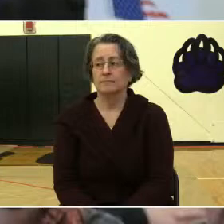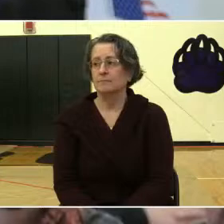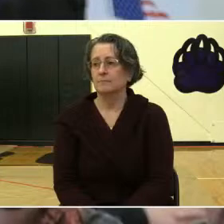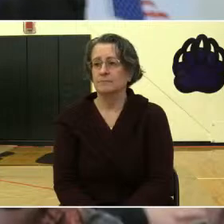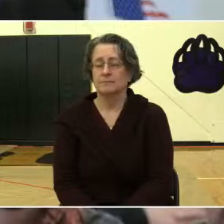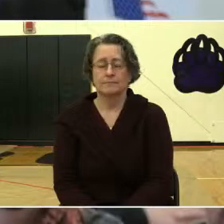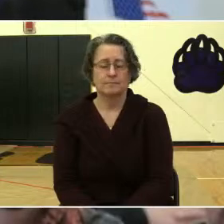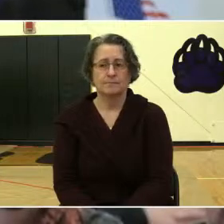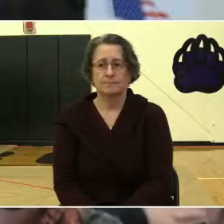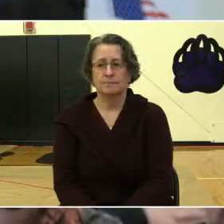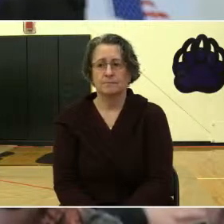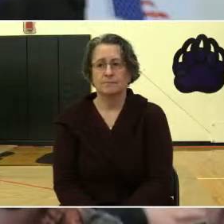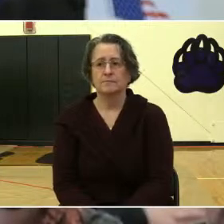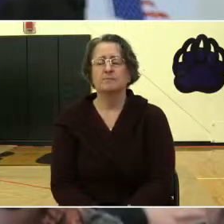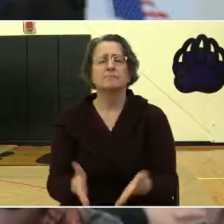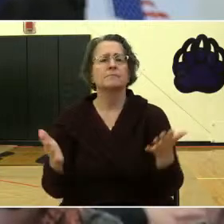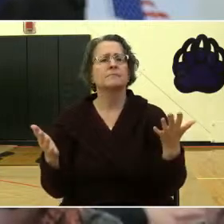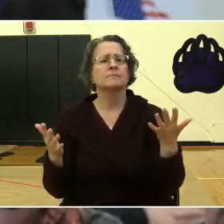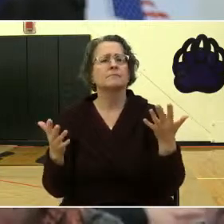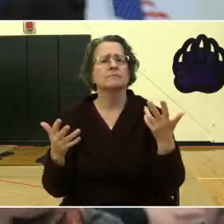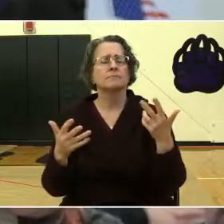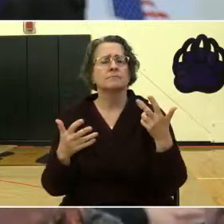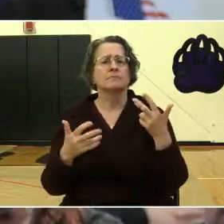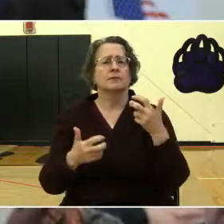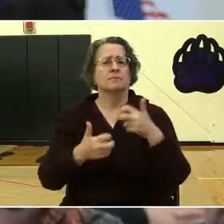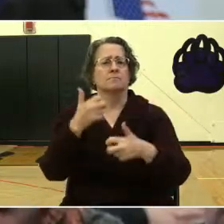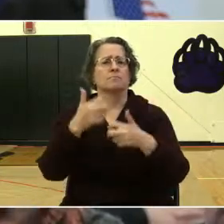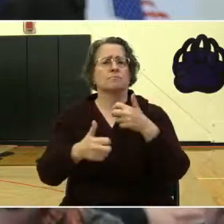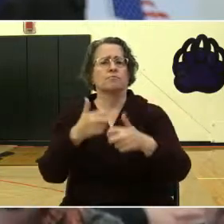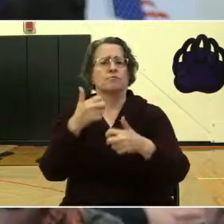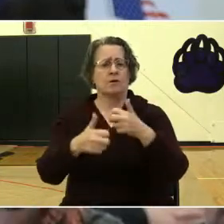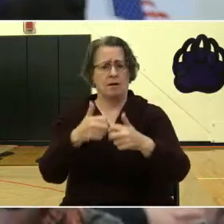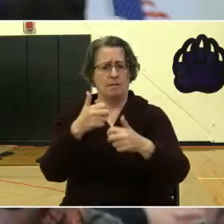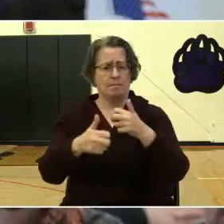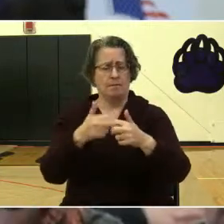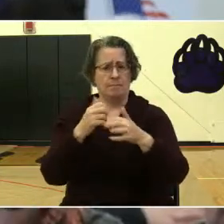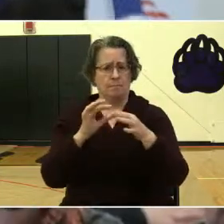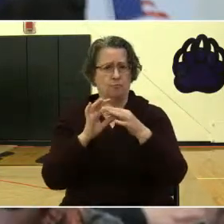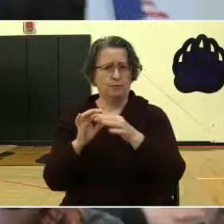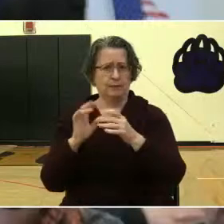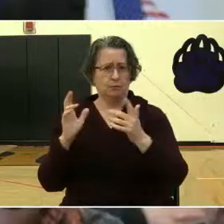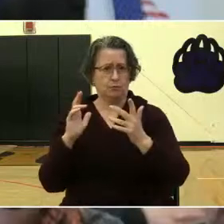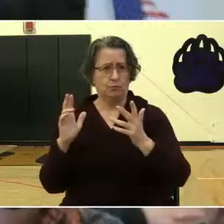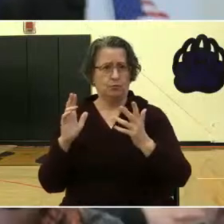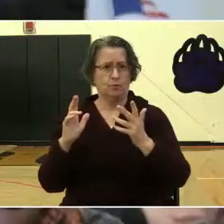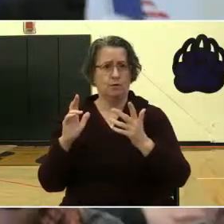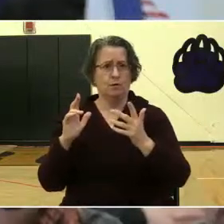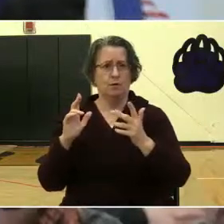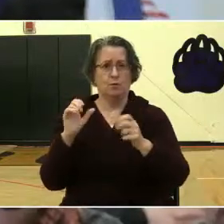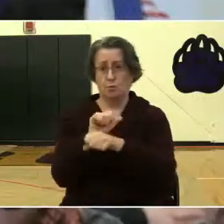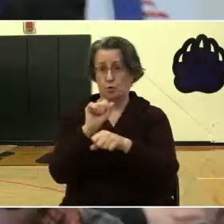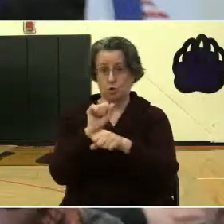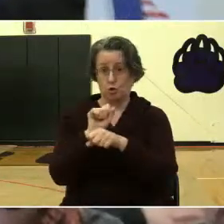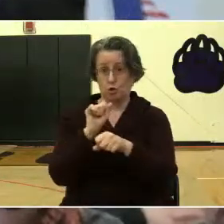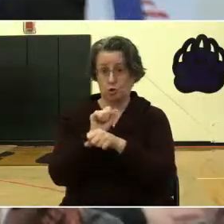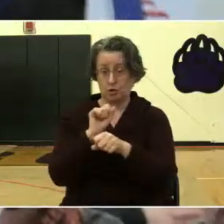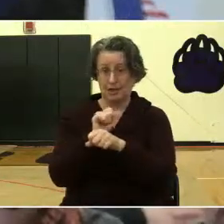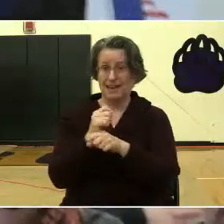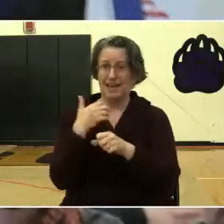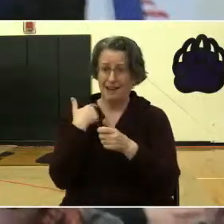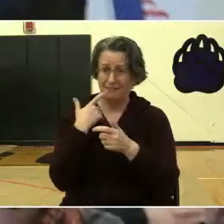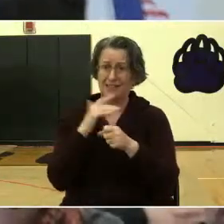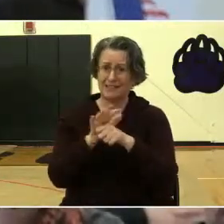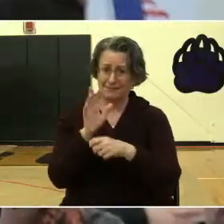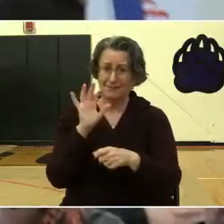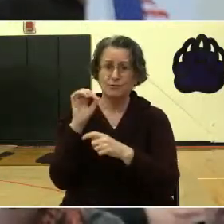with uh Workforce here and we we talk we talking about housing specifically um attracting developers these are all